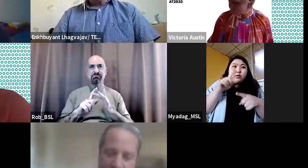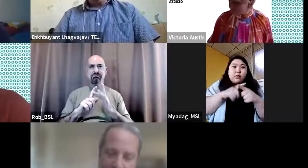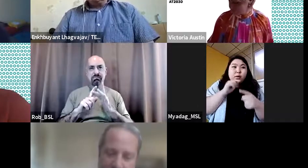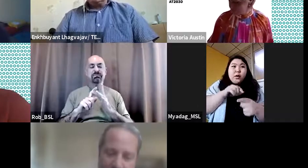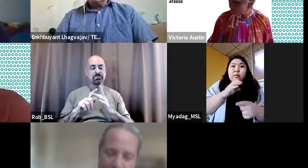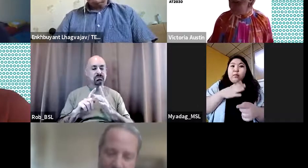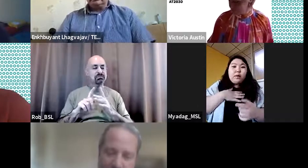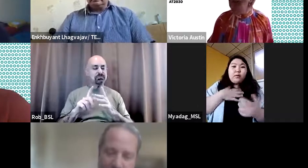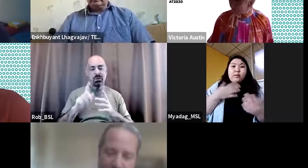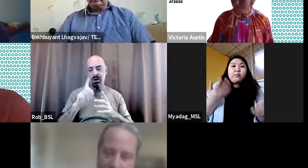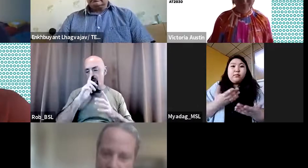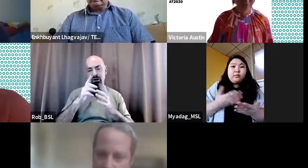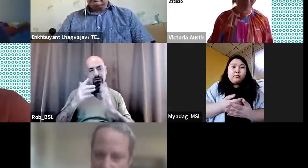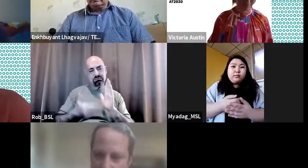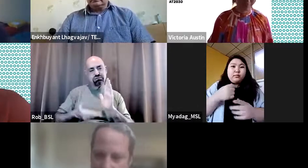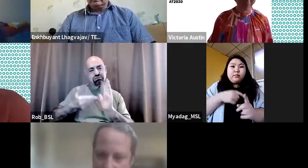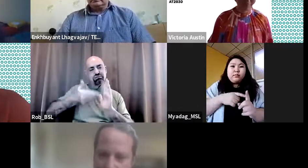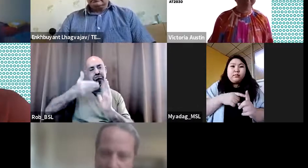enhanced